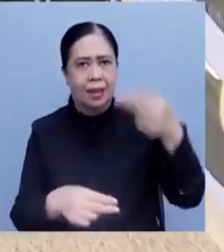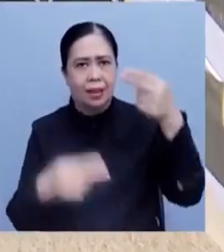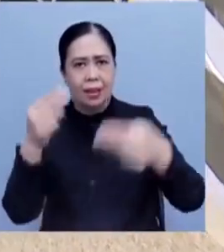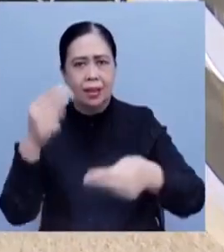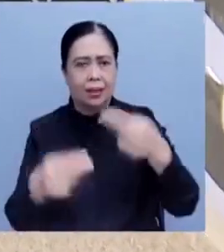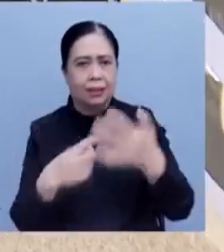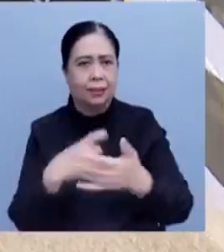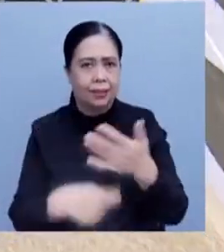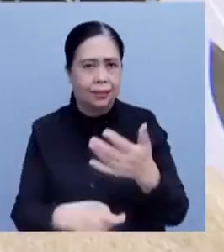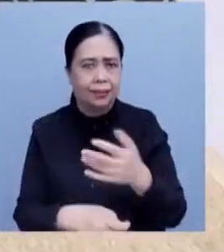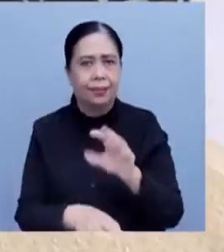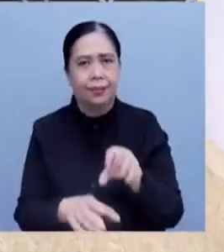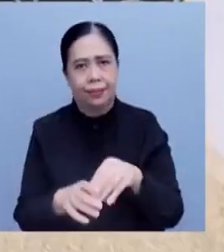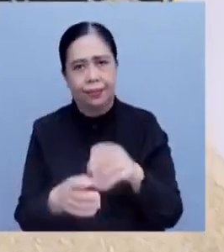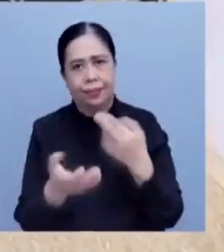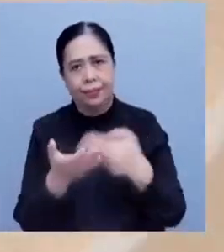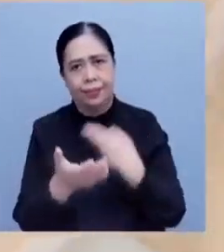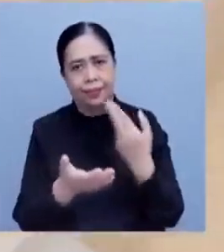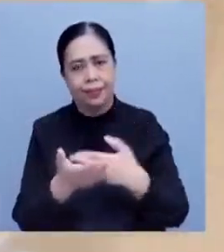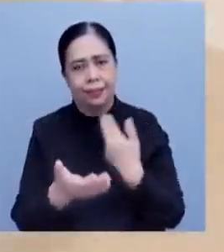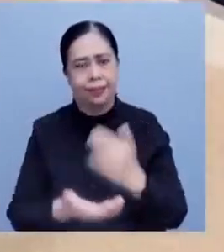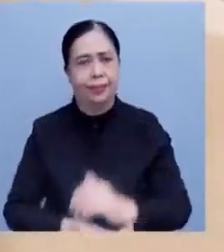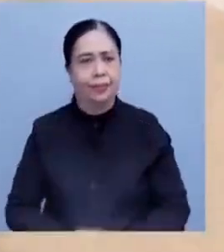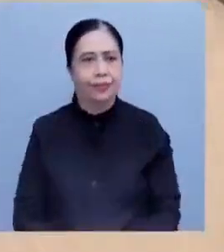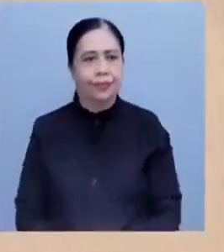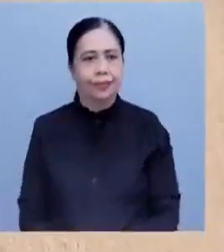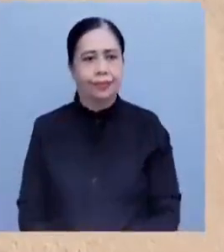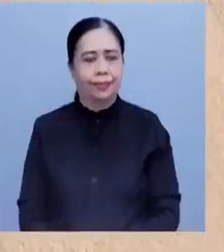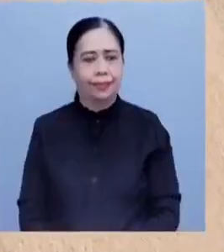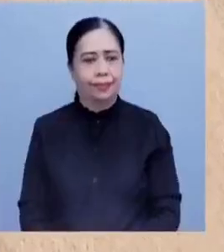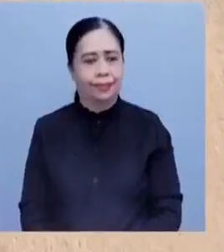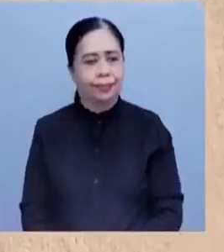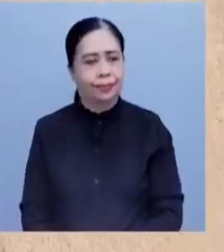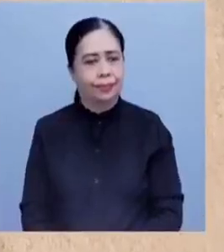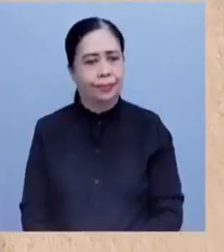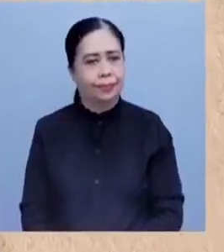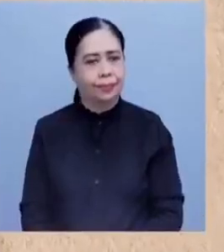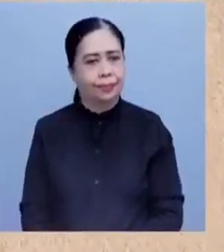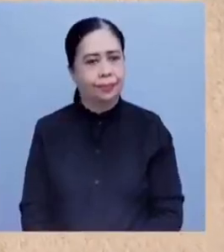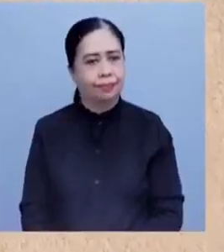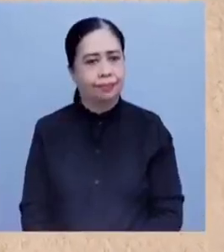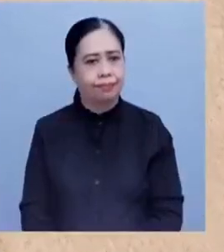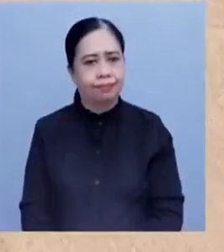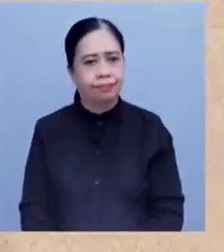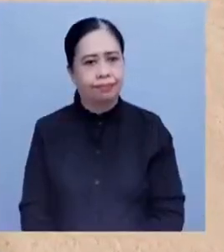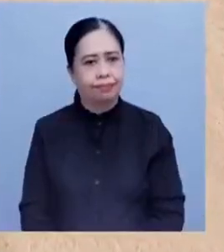including rice. Jervis Manahan, ABS-CBN News.